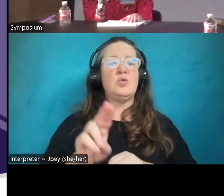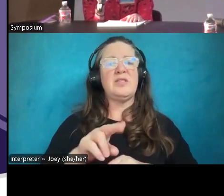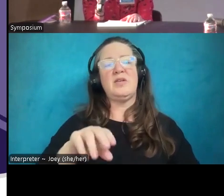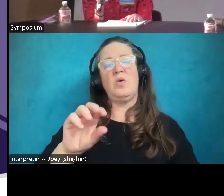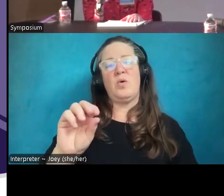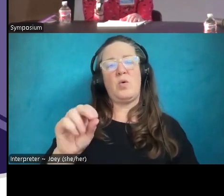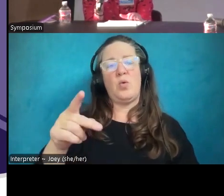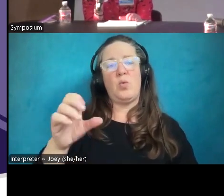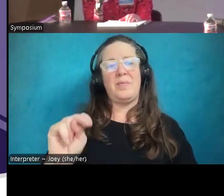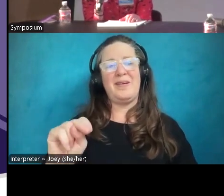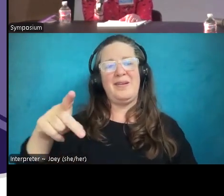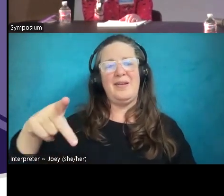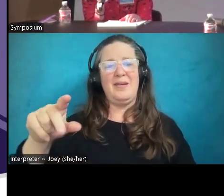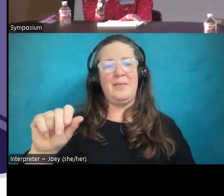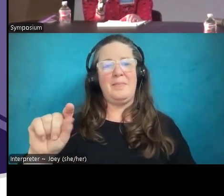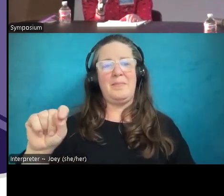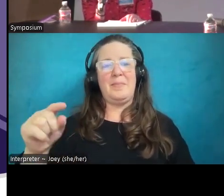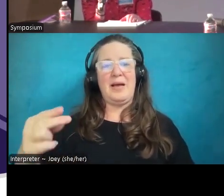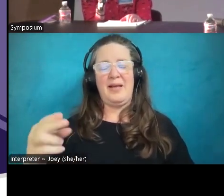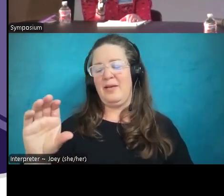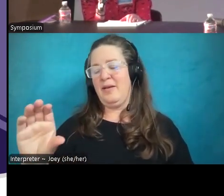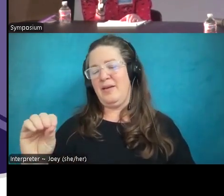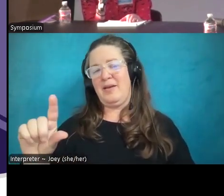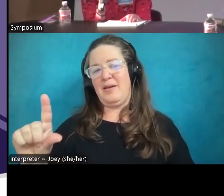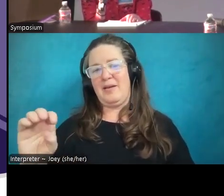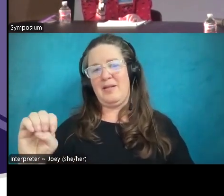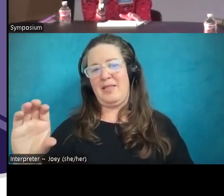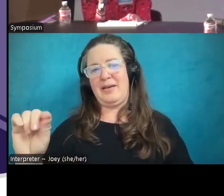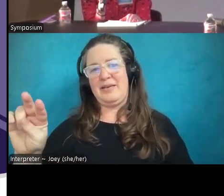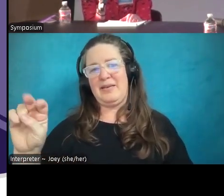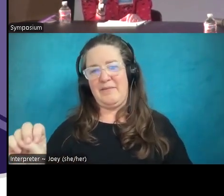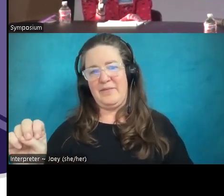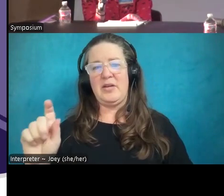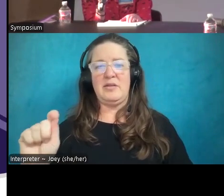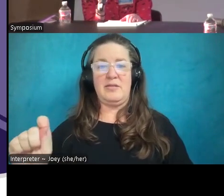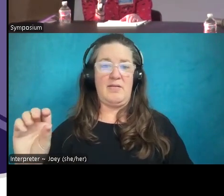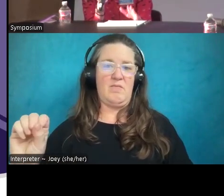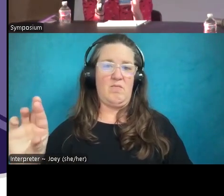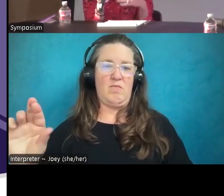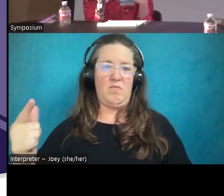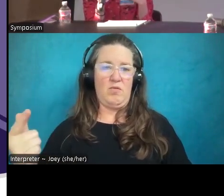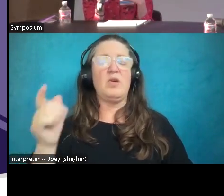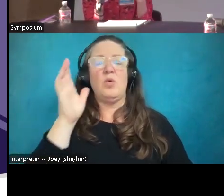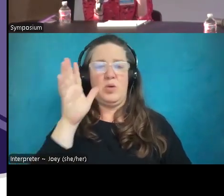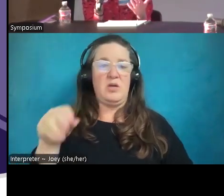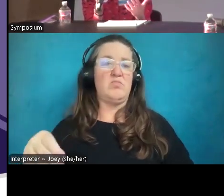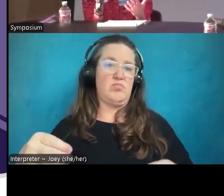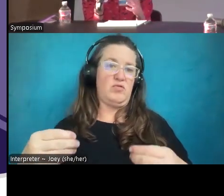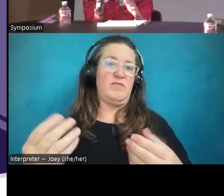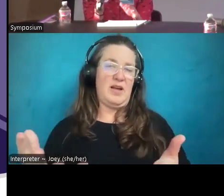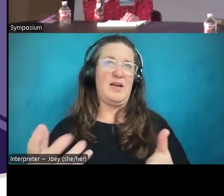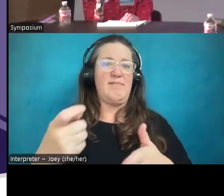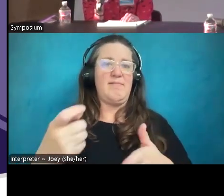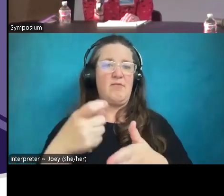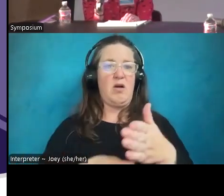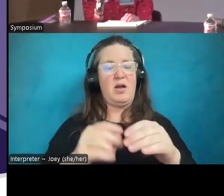openpathcollective.org. Also, trainees in universities and medical centers also can provide free or therapeutic services